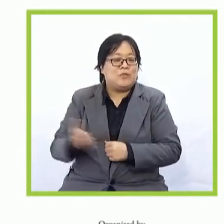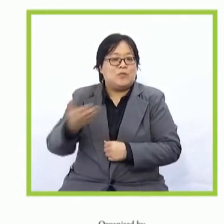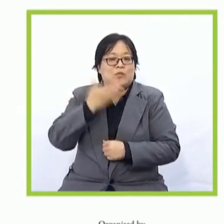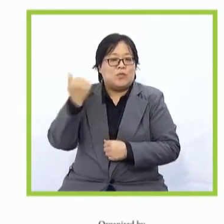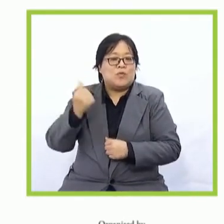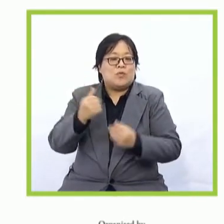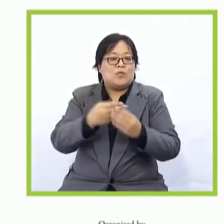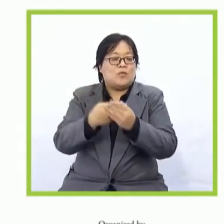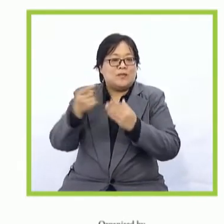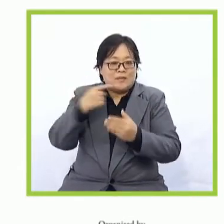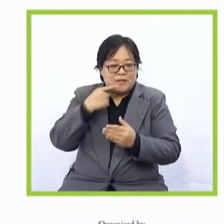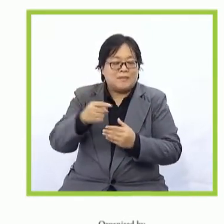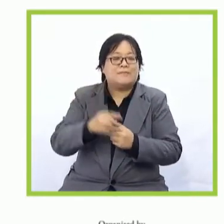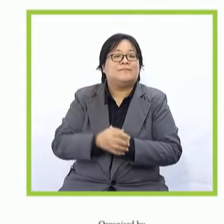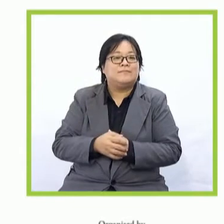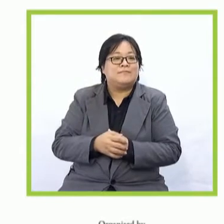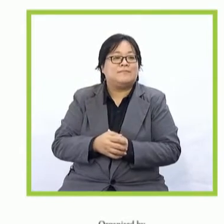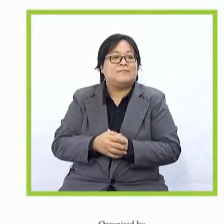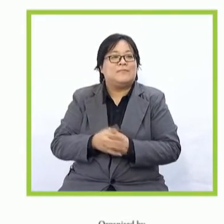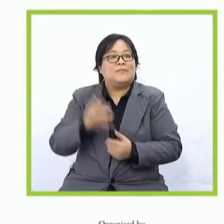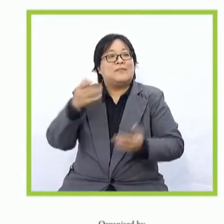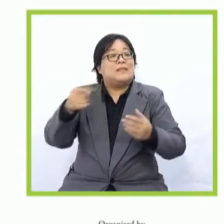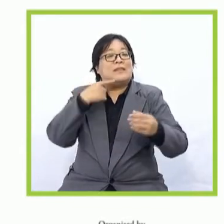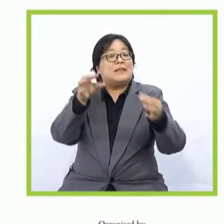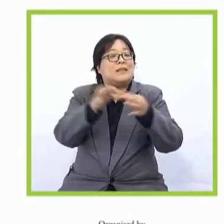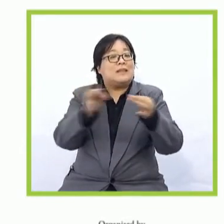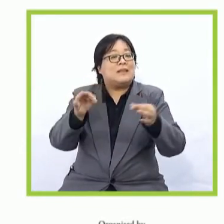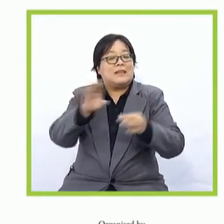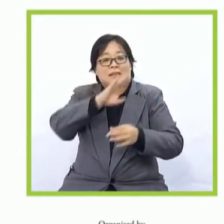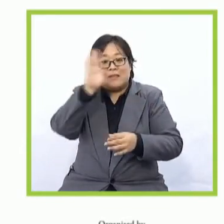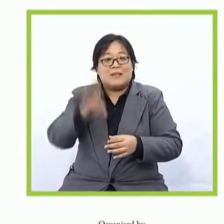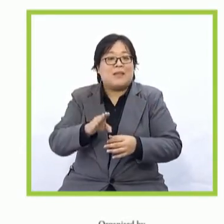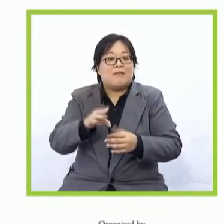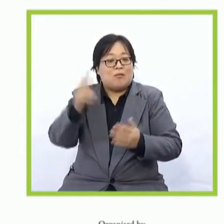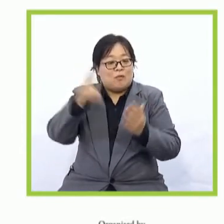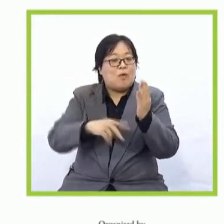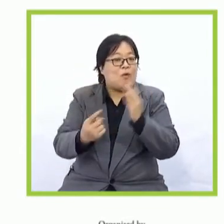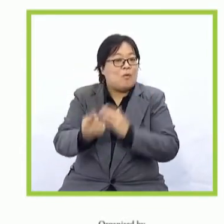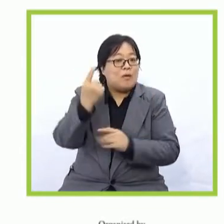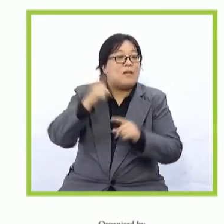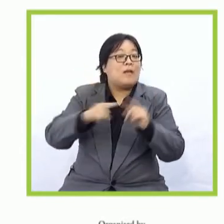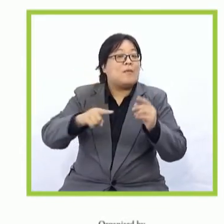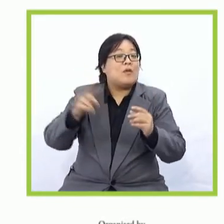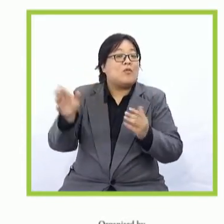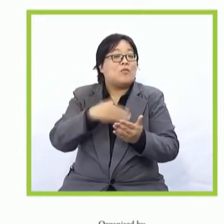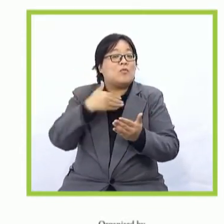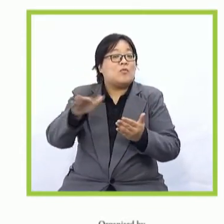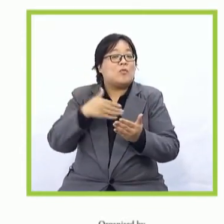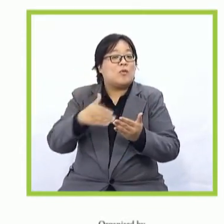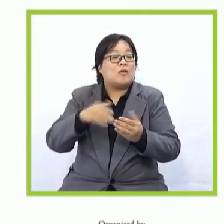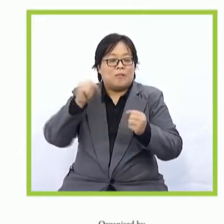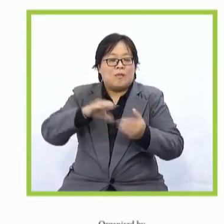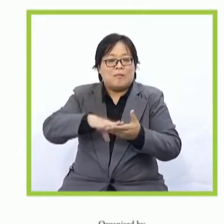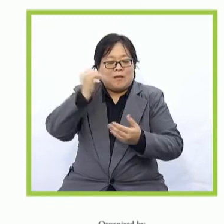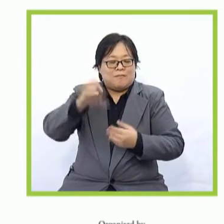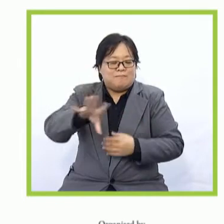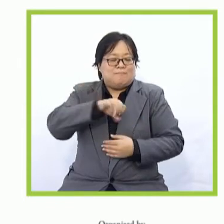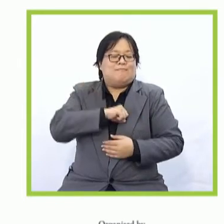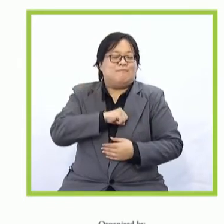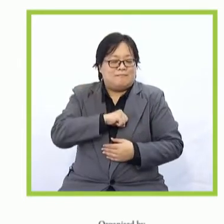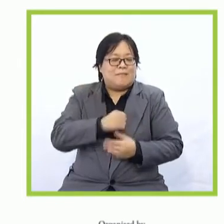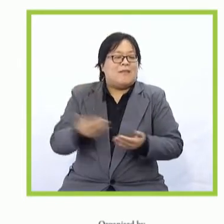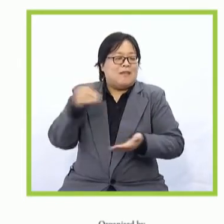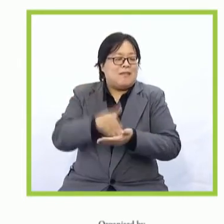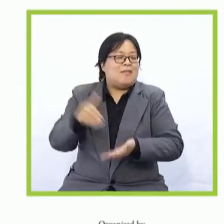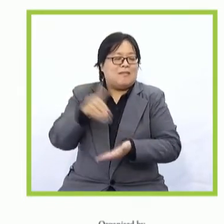Hill said, a pamphlet, no matter how good, is never read more than once, but a song is learned by heart and repeated over and